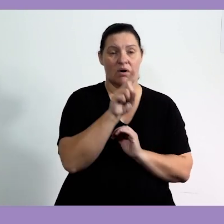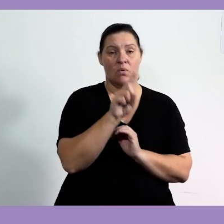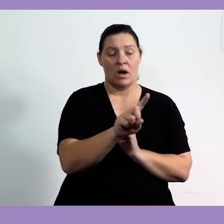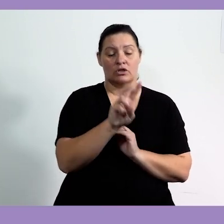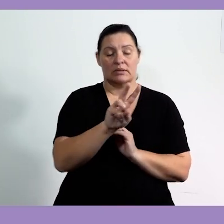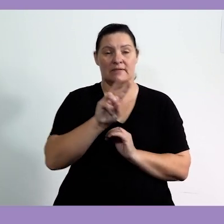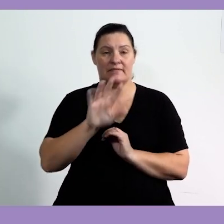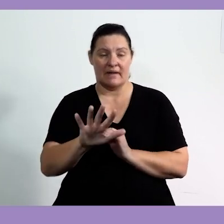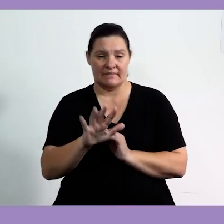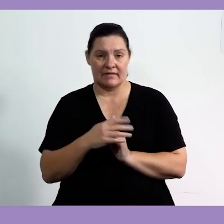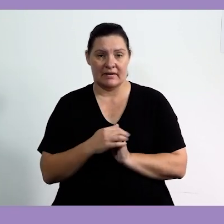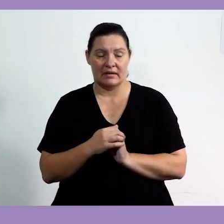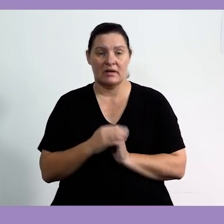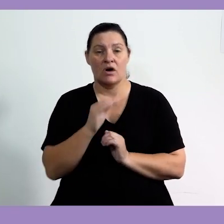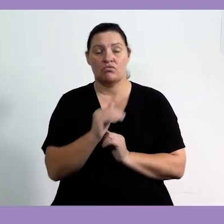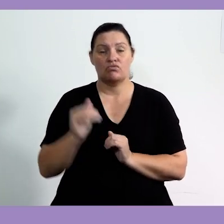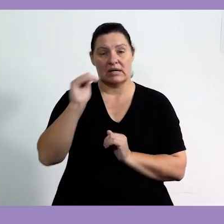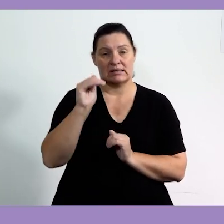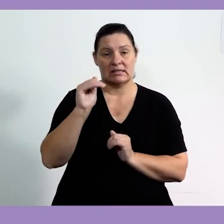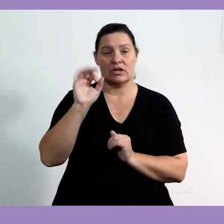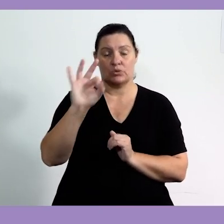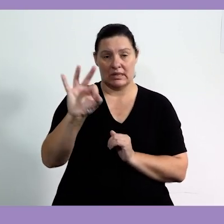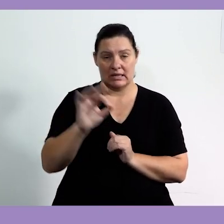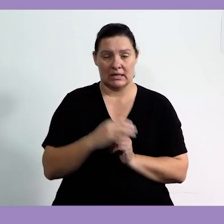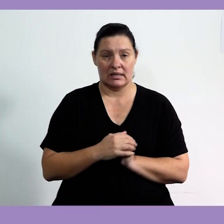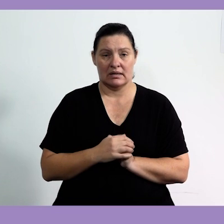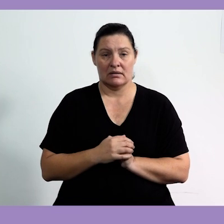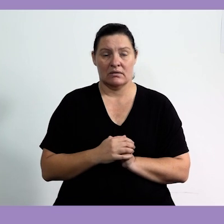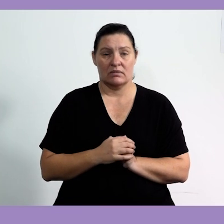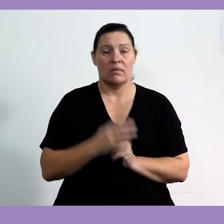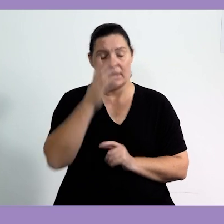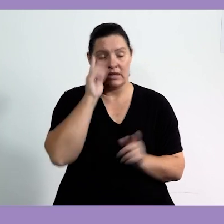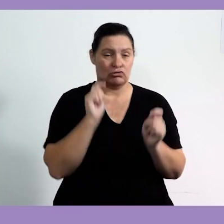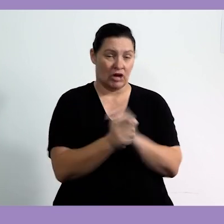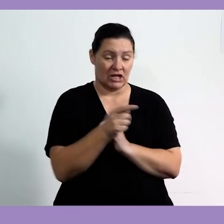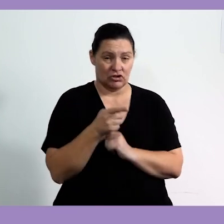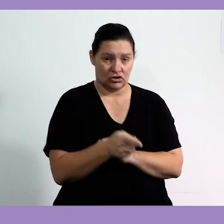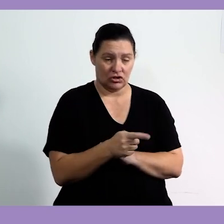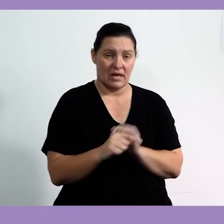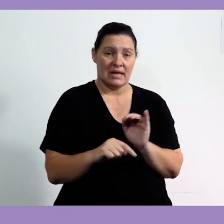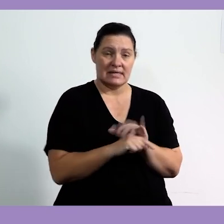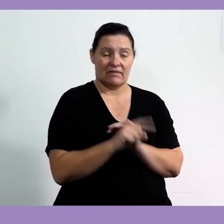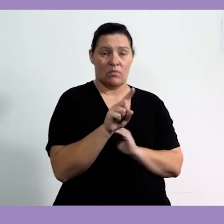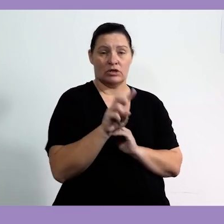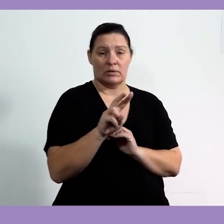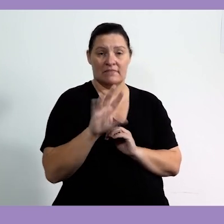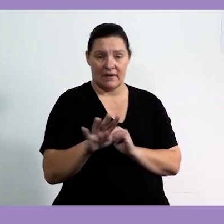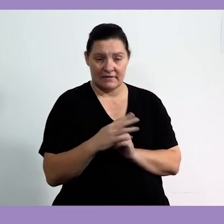negative 125, and that is raised to the exponent 3. Now we can change the